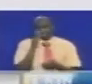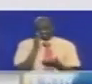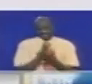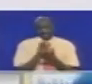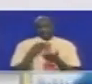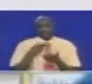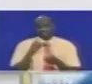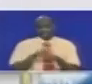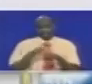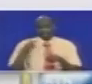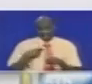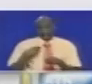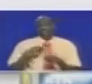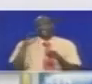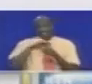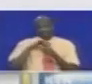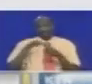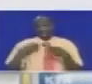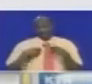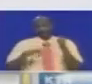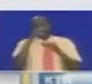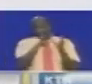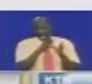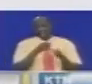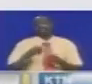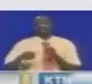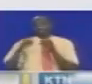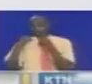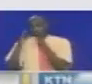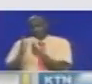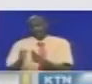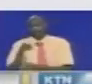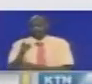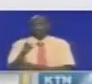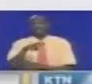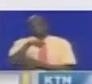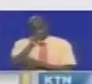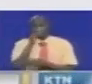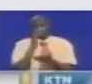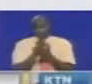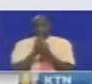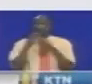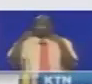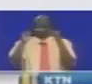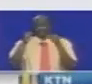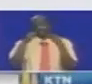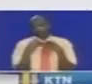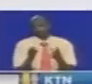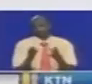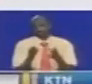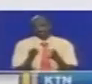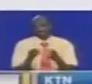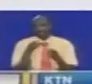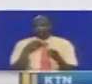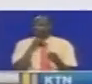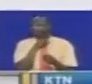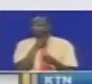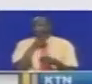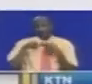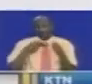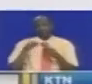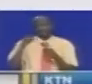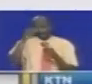election, there are winners and losers. And they lost the election, especially for president. By the way, they are not complaining about governor's